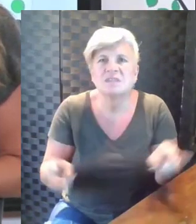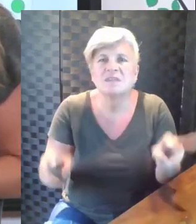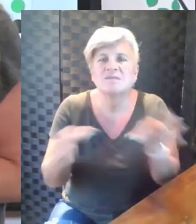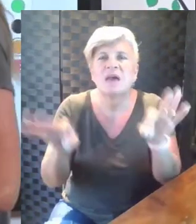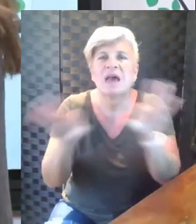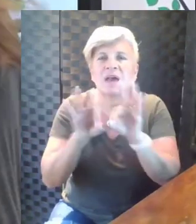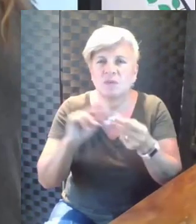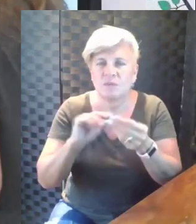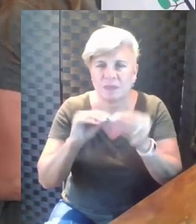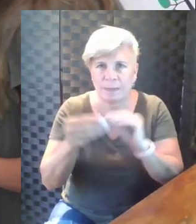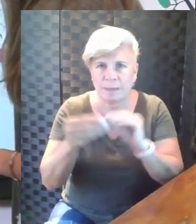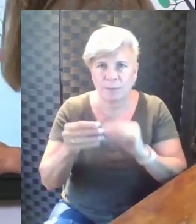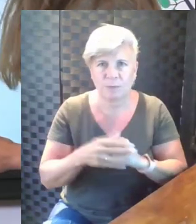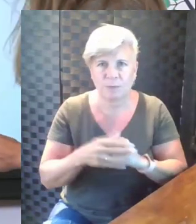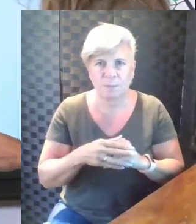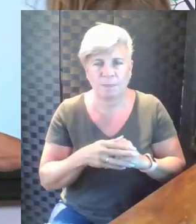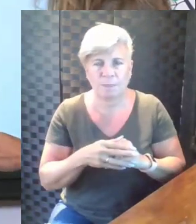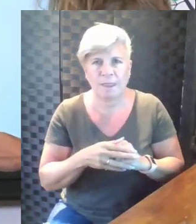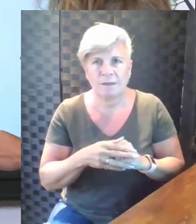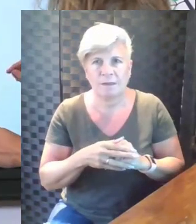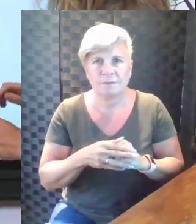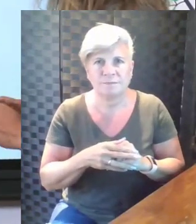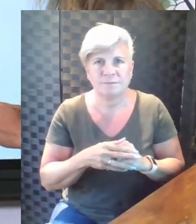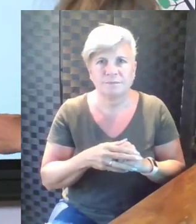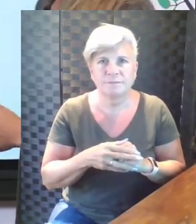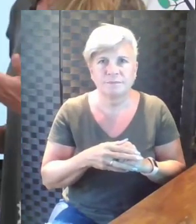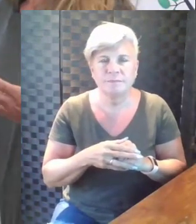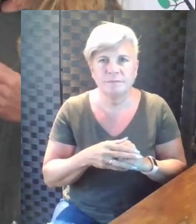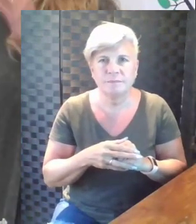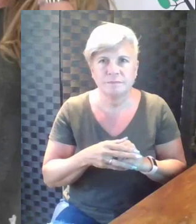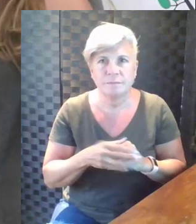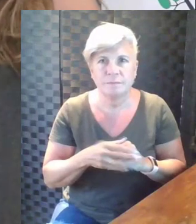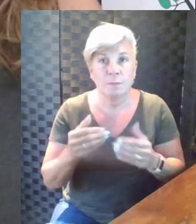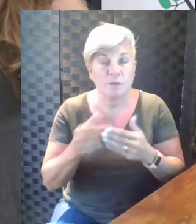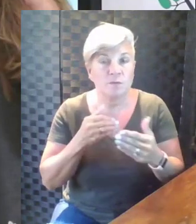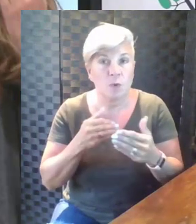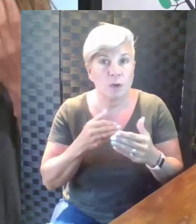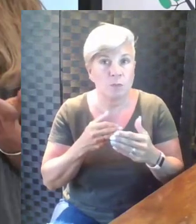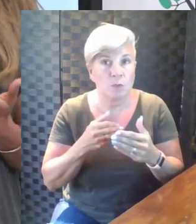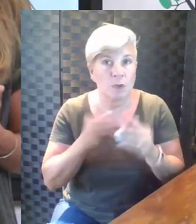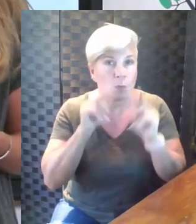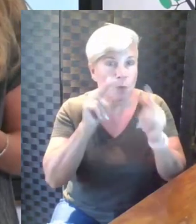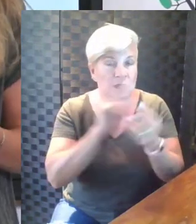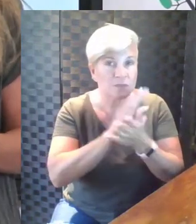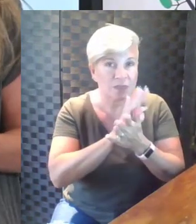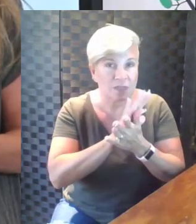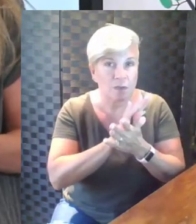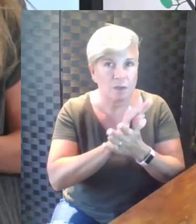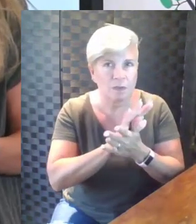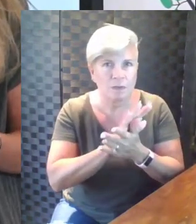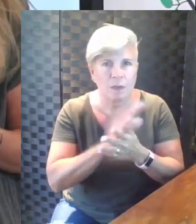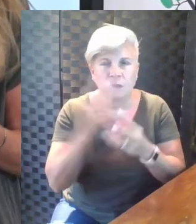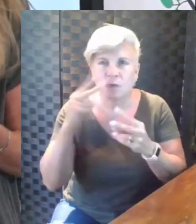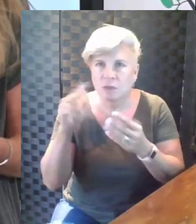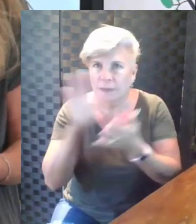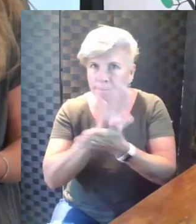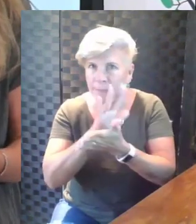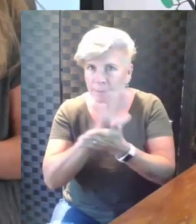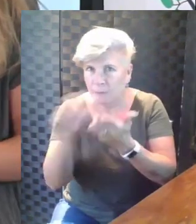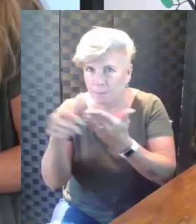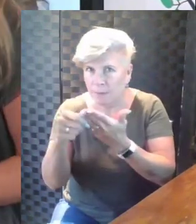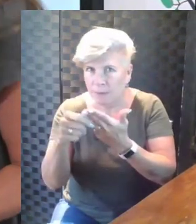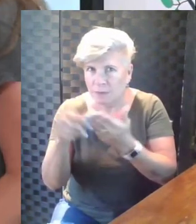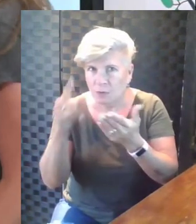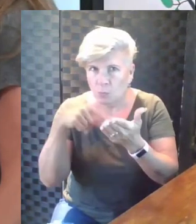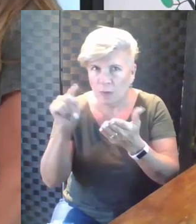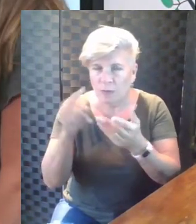of the number. All right? Before we jump into a video, I want to turn to our packet, and we're going to do a quick